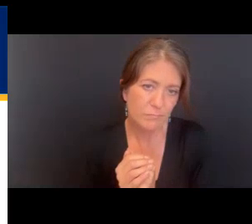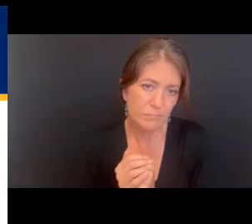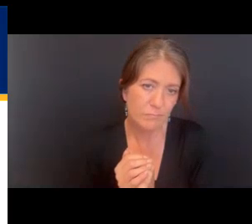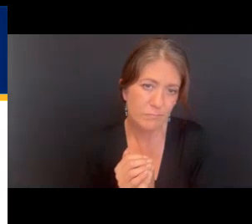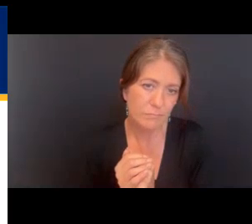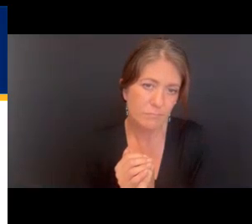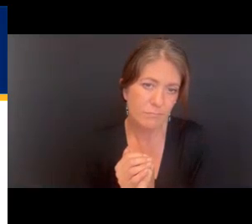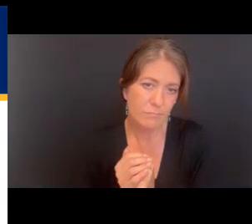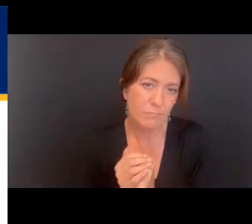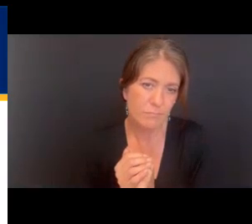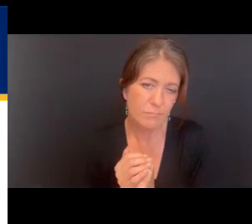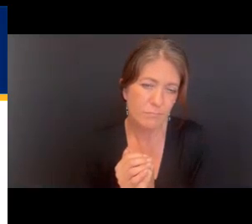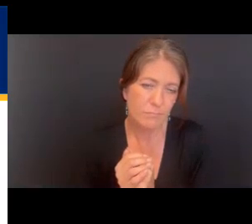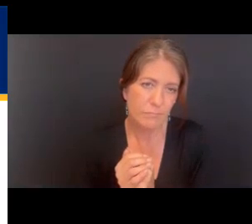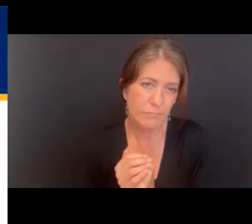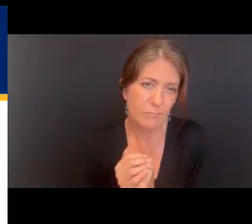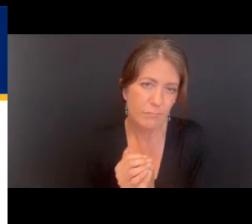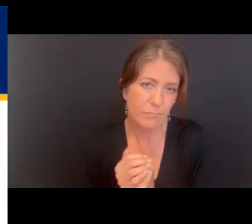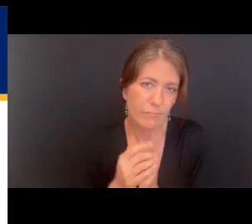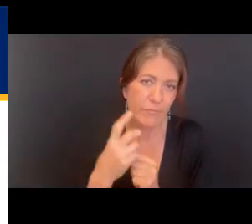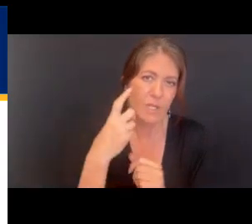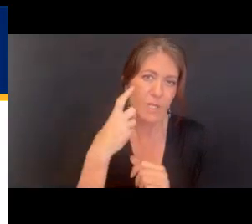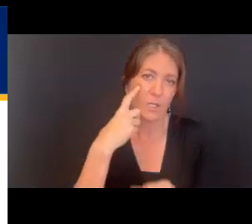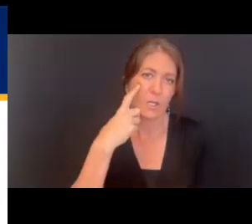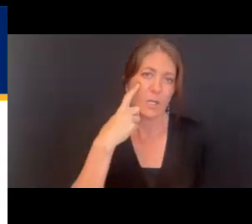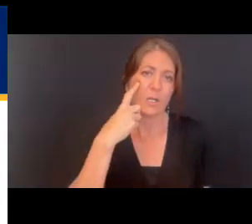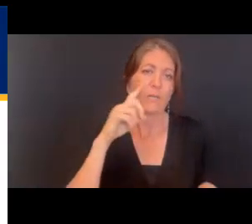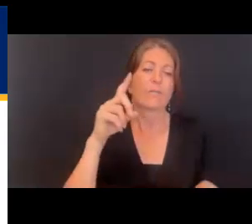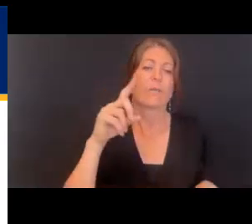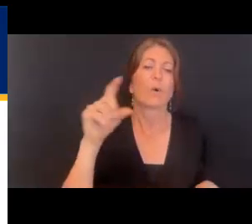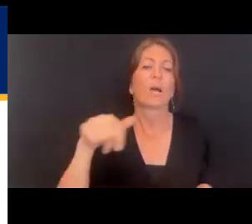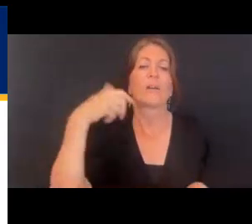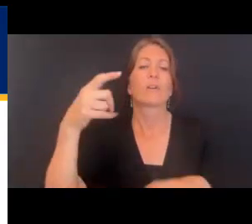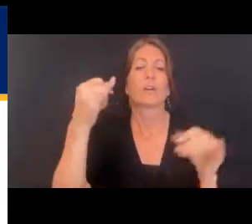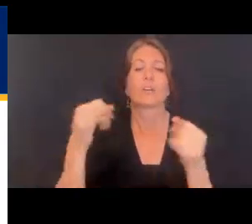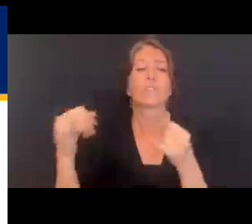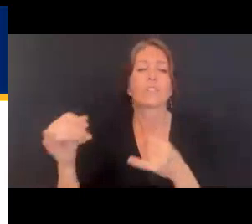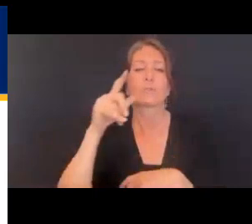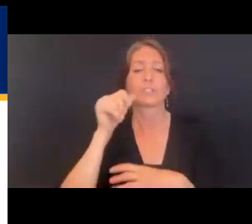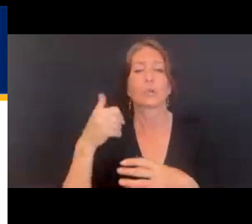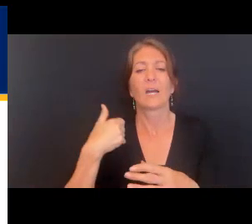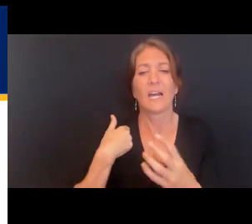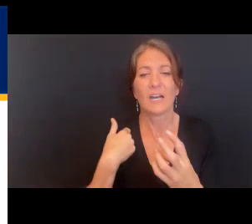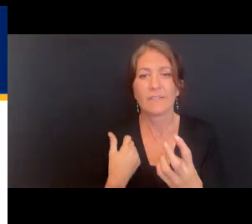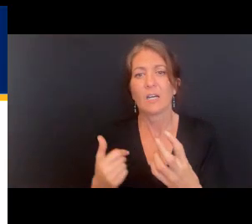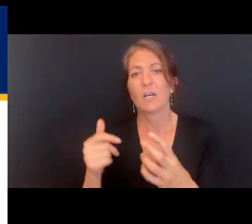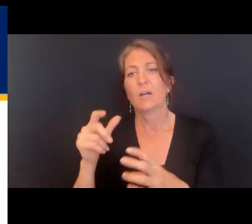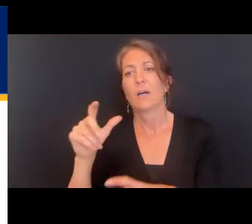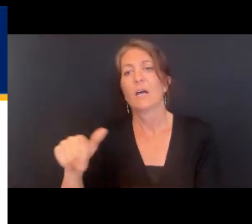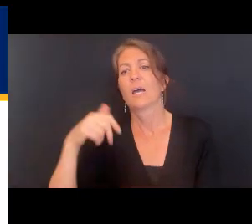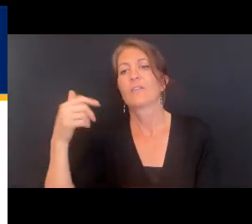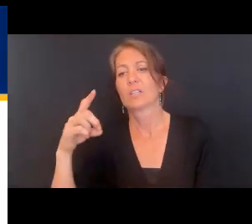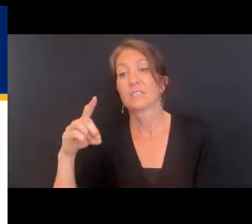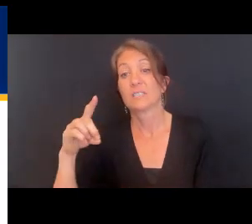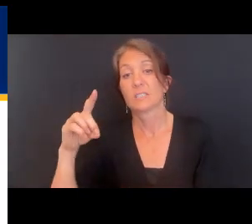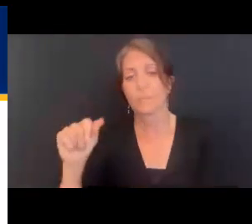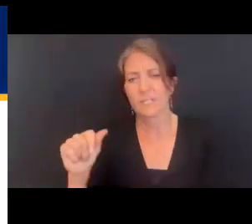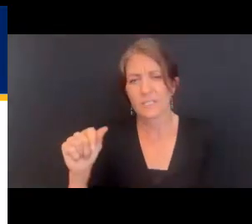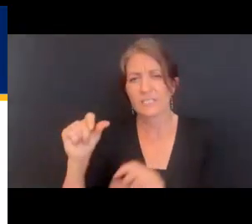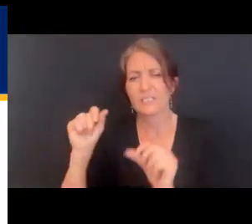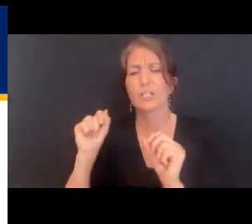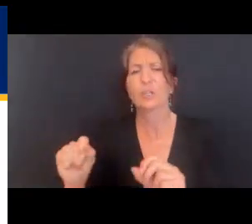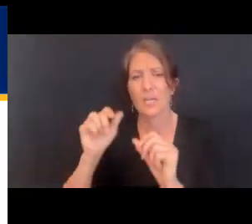Braille Elderly, Physical Disability, Brain Injury waivers for the PACE program. In addition, the administrative case manager can assist